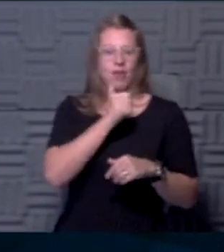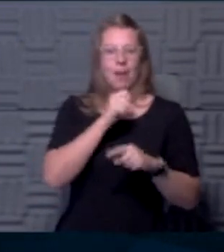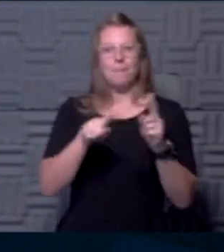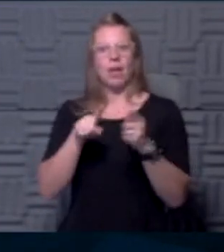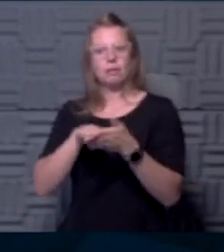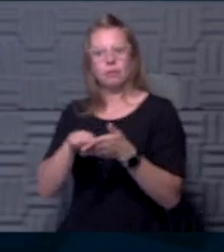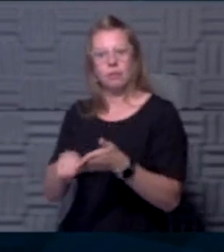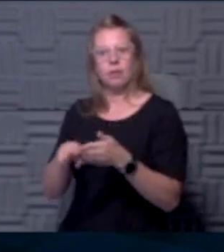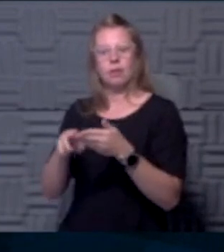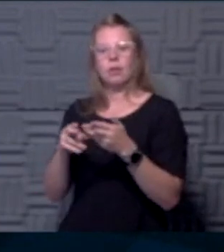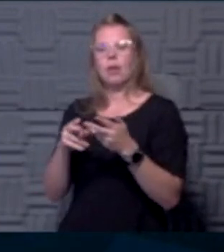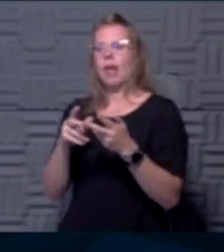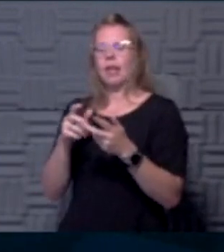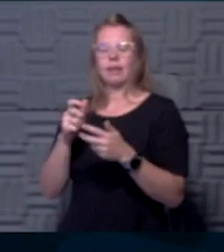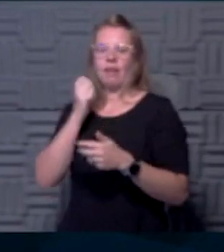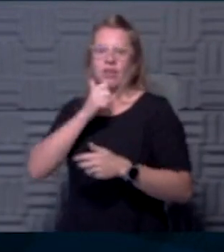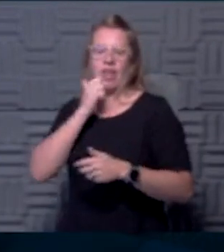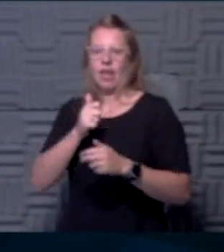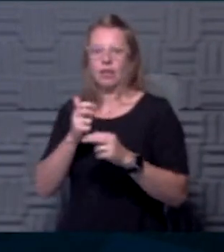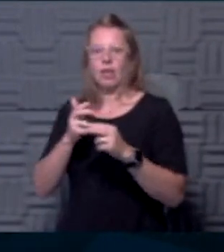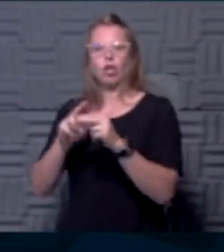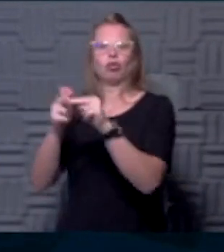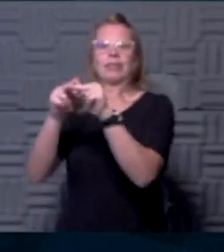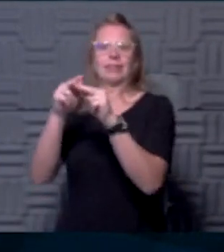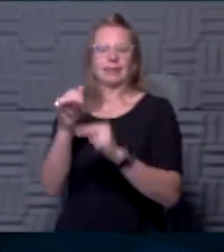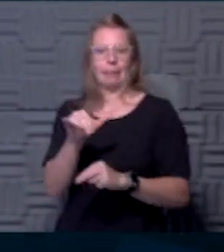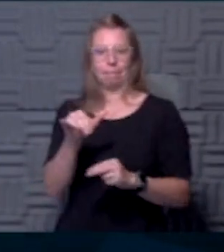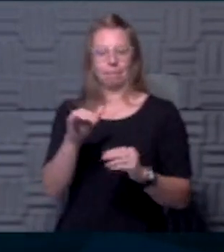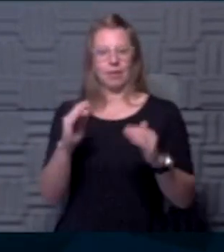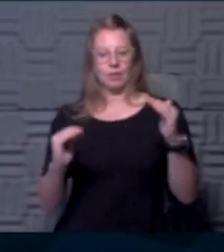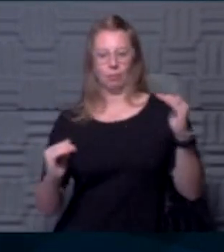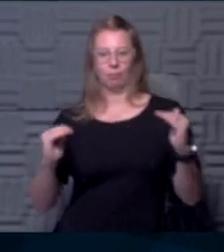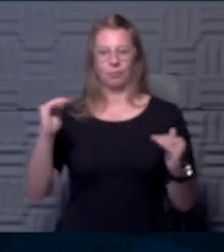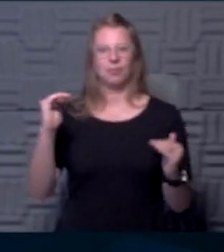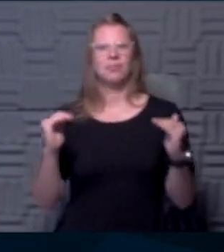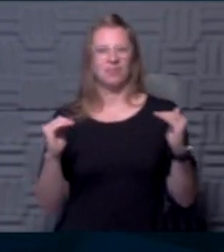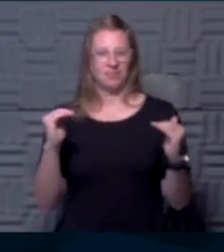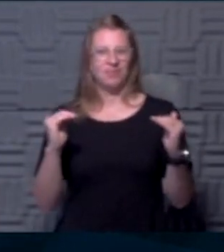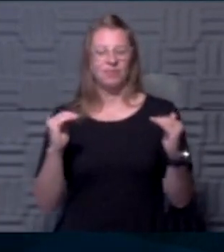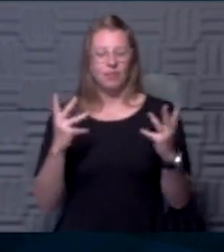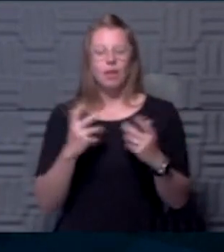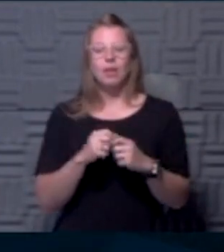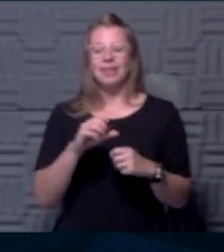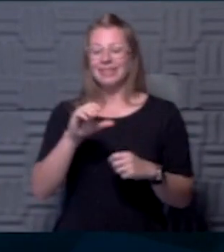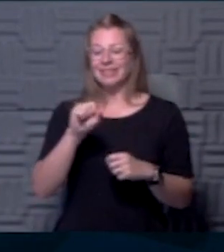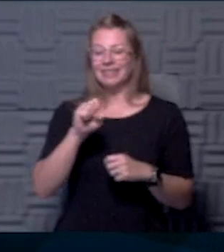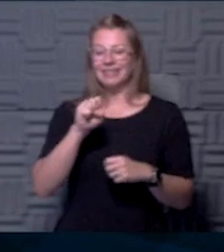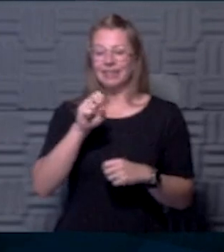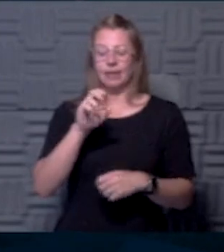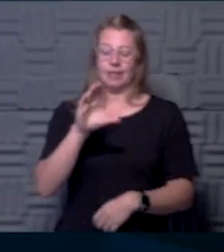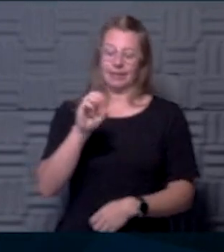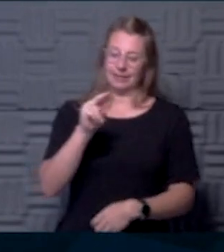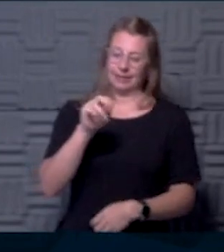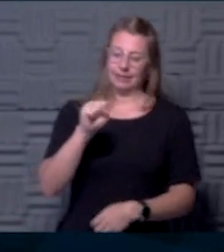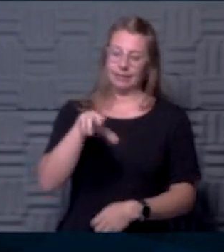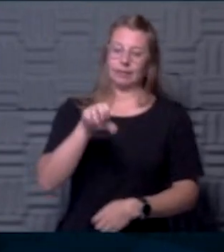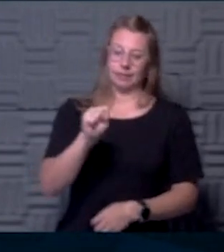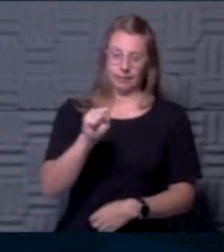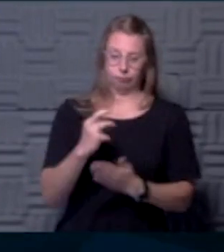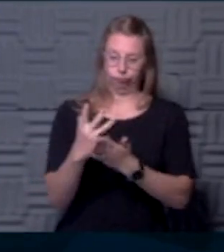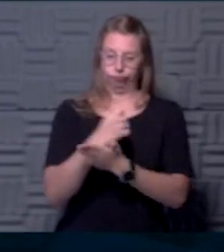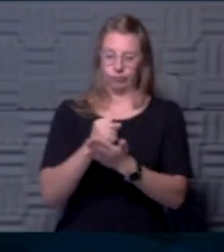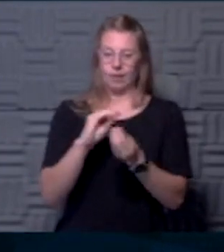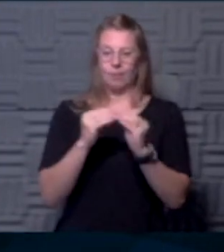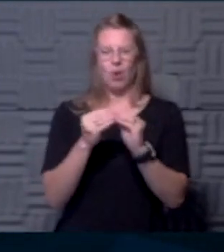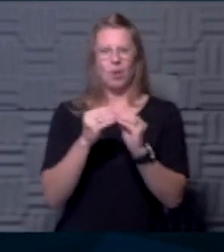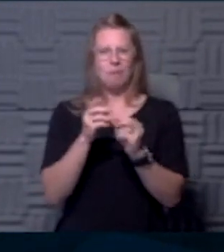we discharge on any given day is increasing about the same. So that helps make out the census. But that census number only tells part of the story then. It's